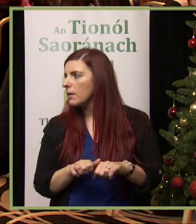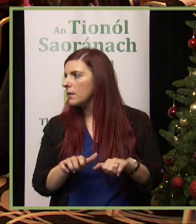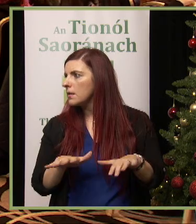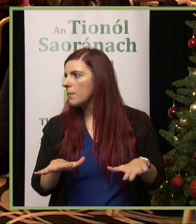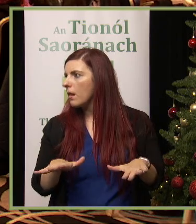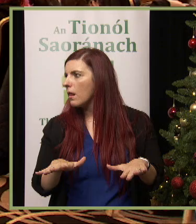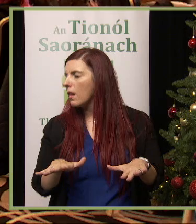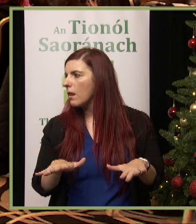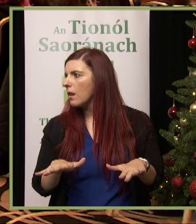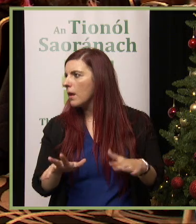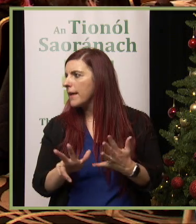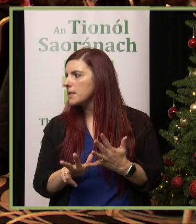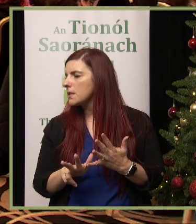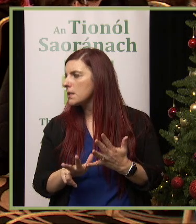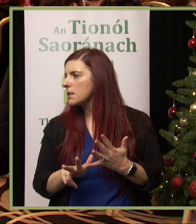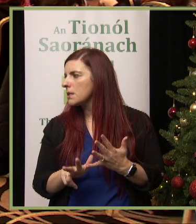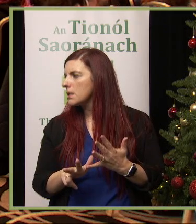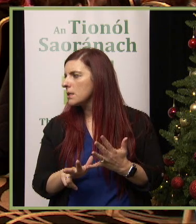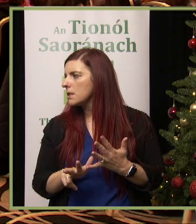can't see your tables, I'm sorry. 8, yeah. Brendan, yeah.